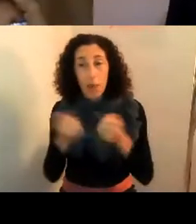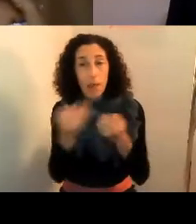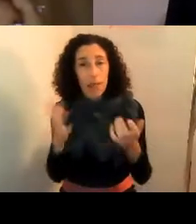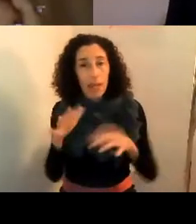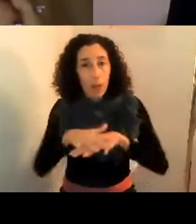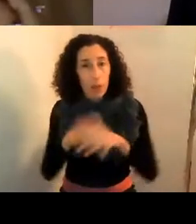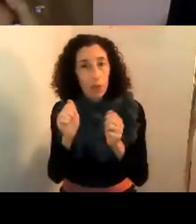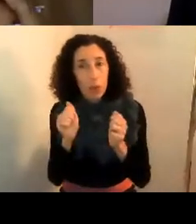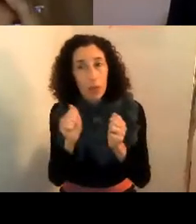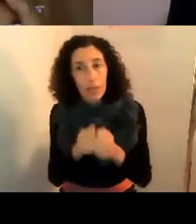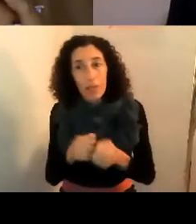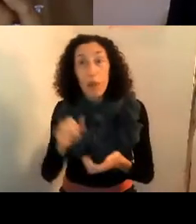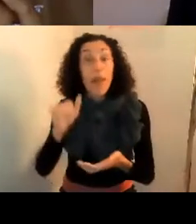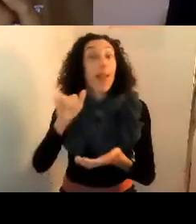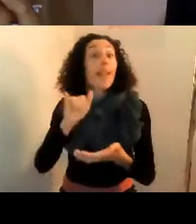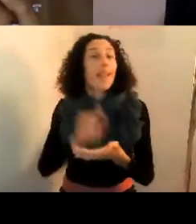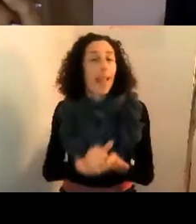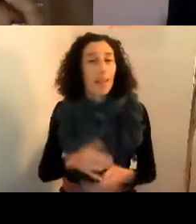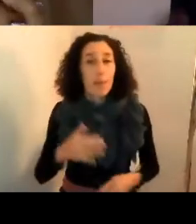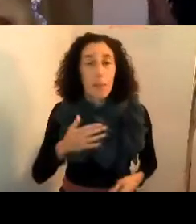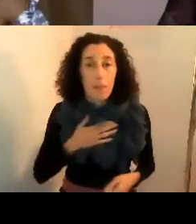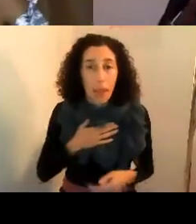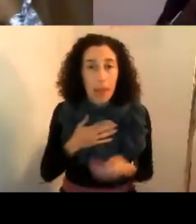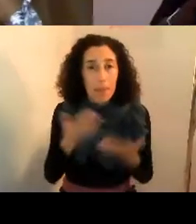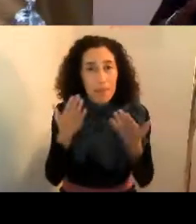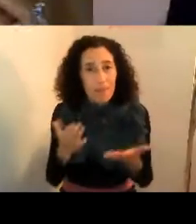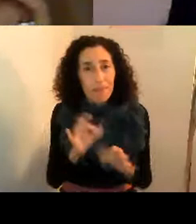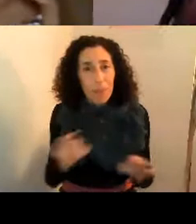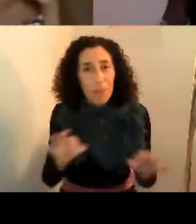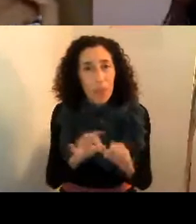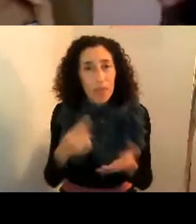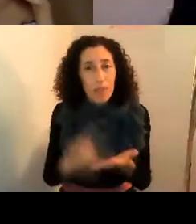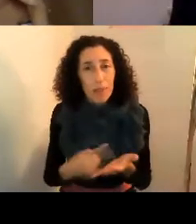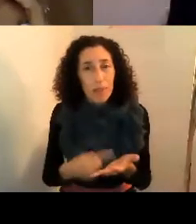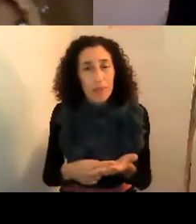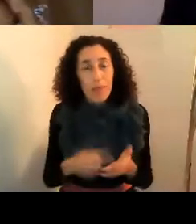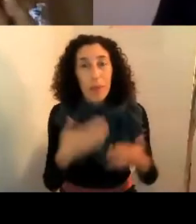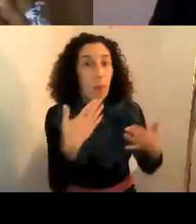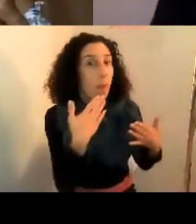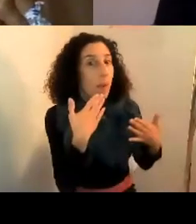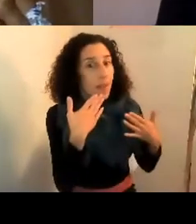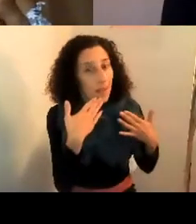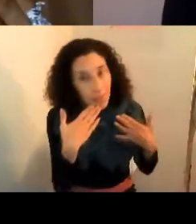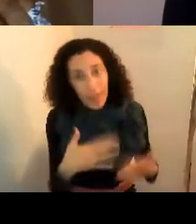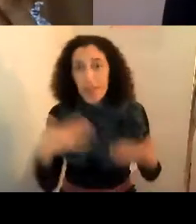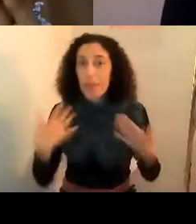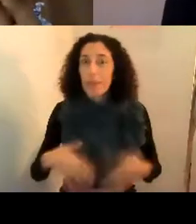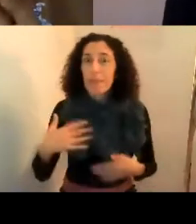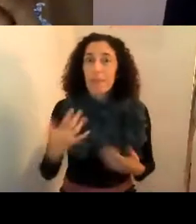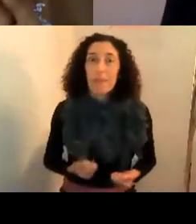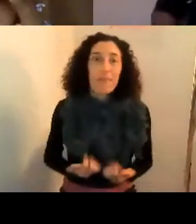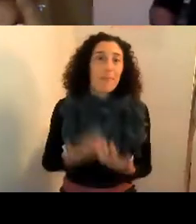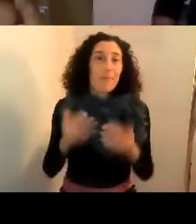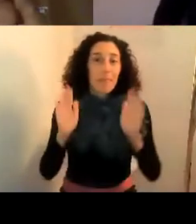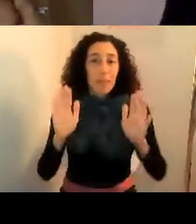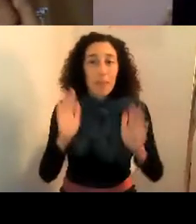about that. Yes. Thank you for that. Jafreen and Natalia, anything